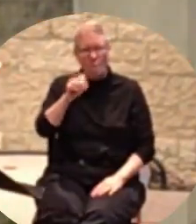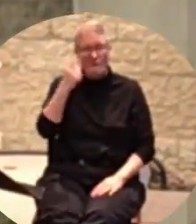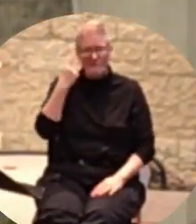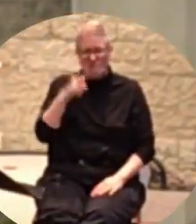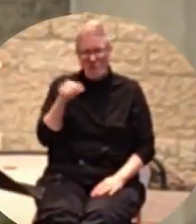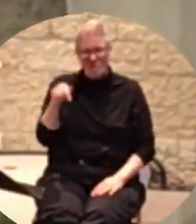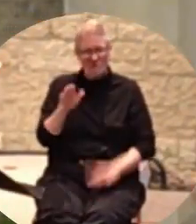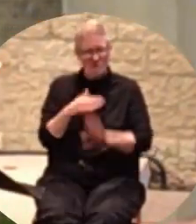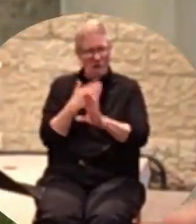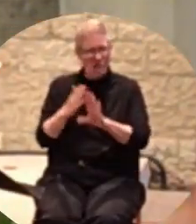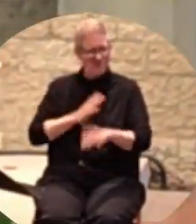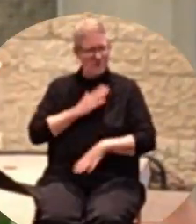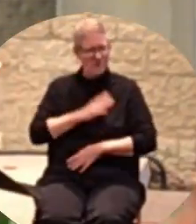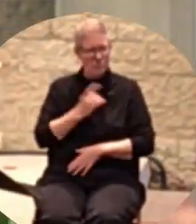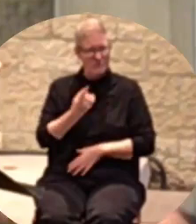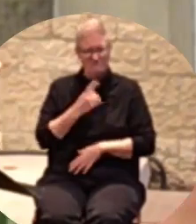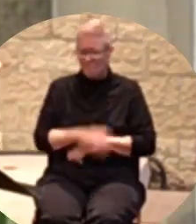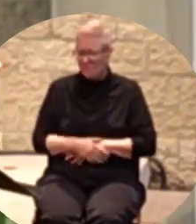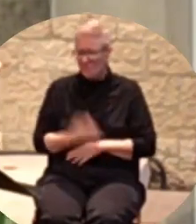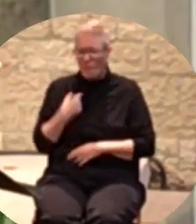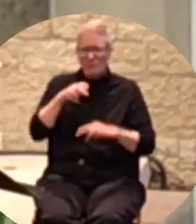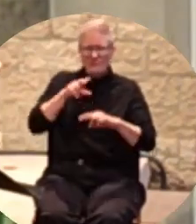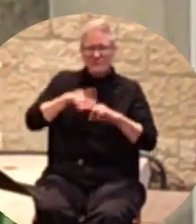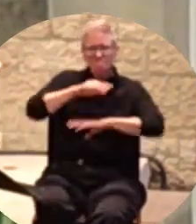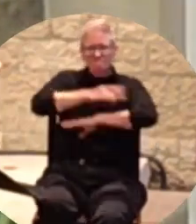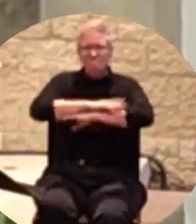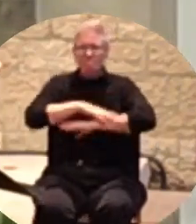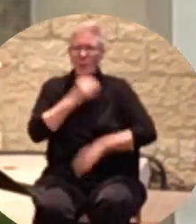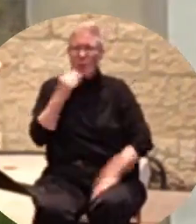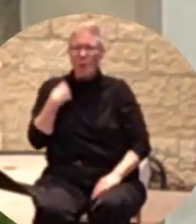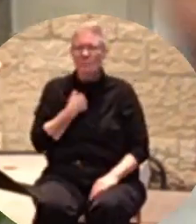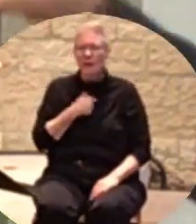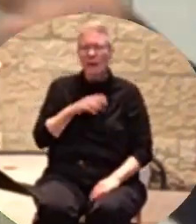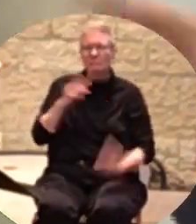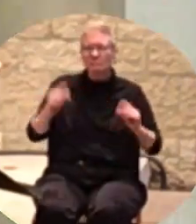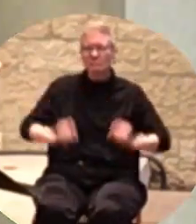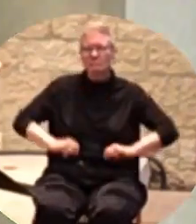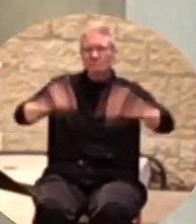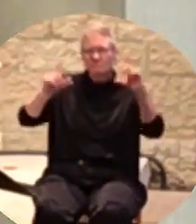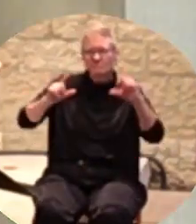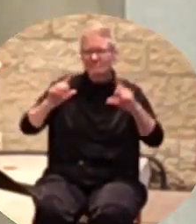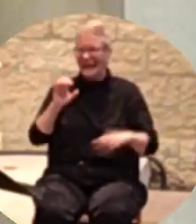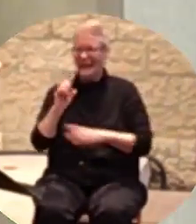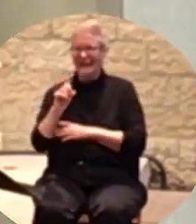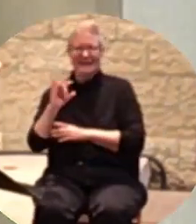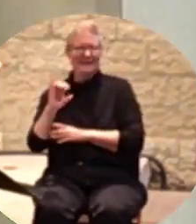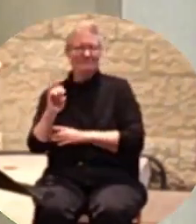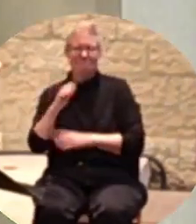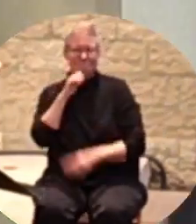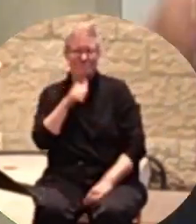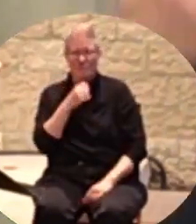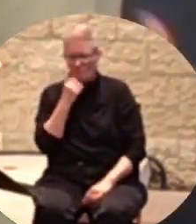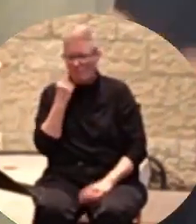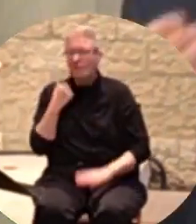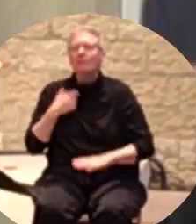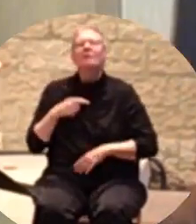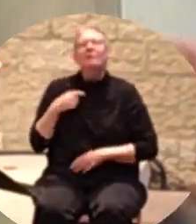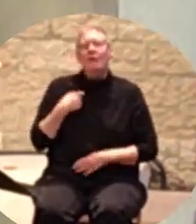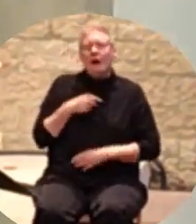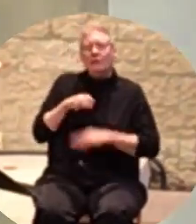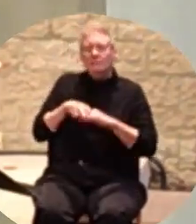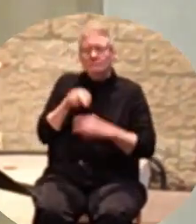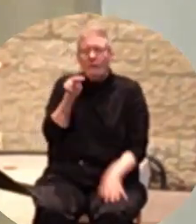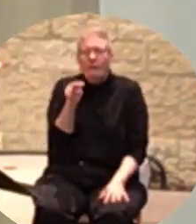so I was there at my desk at home, and Eddie was out of the house. And I sat and I watched this